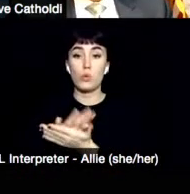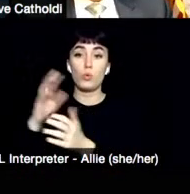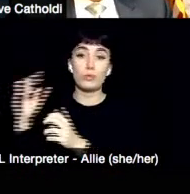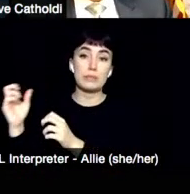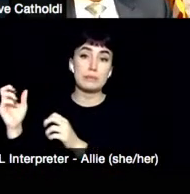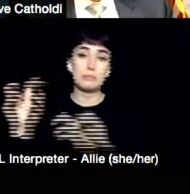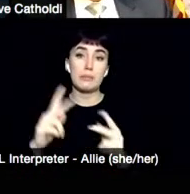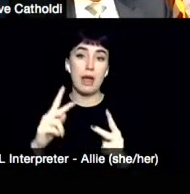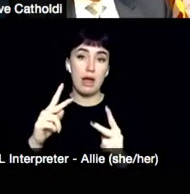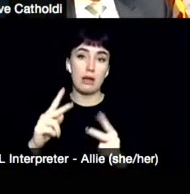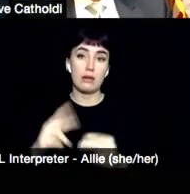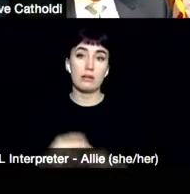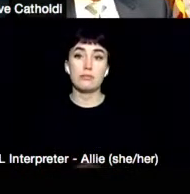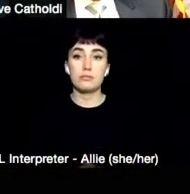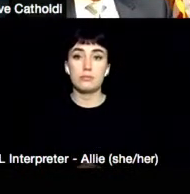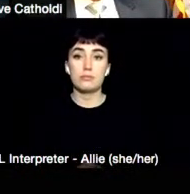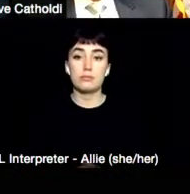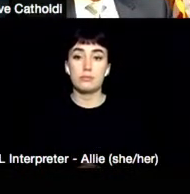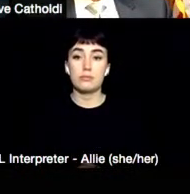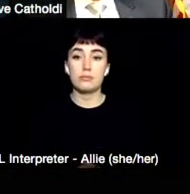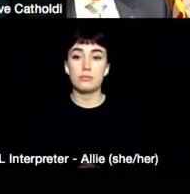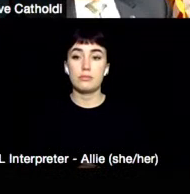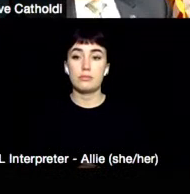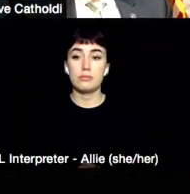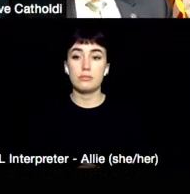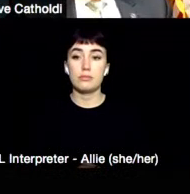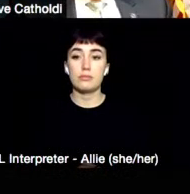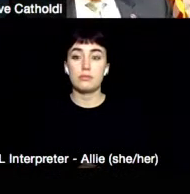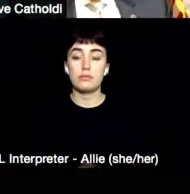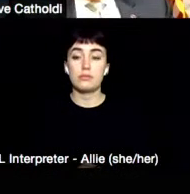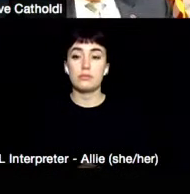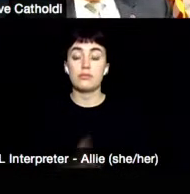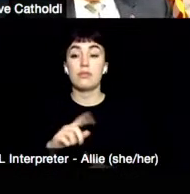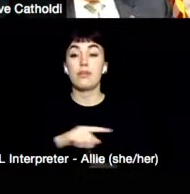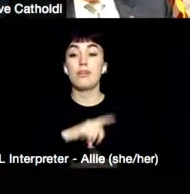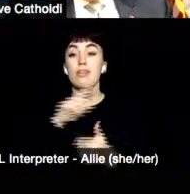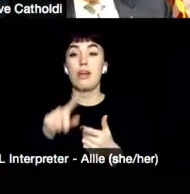back into session. And then